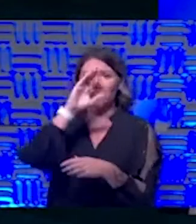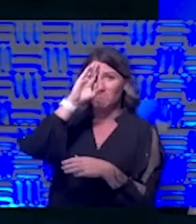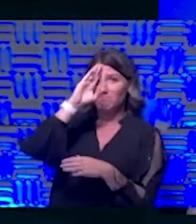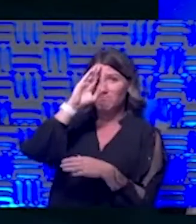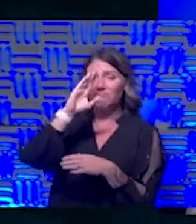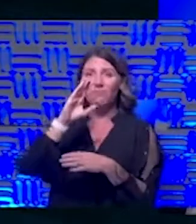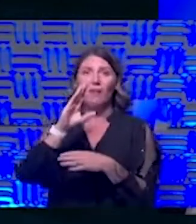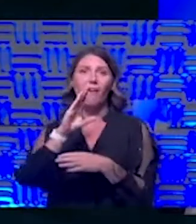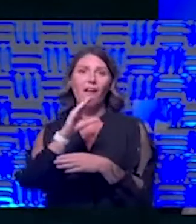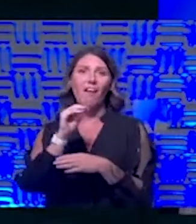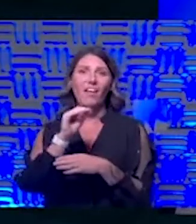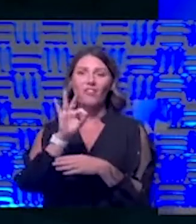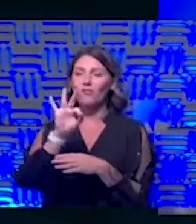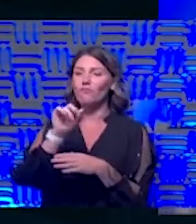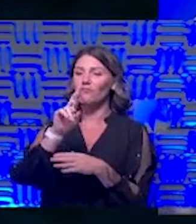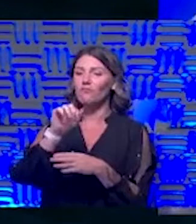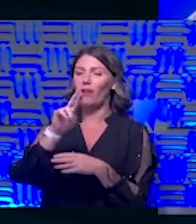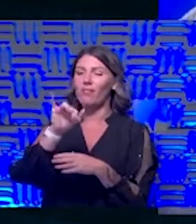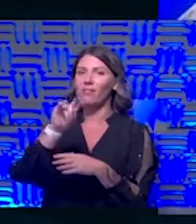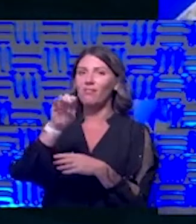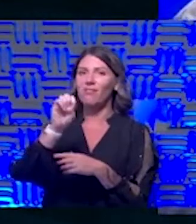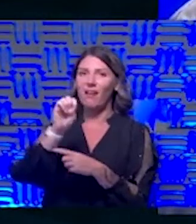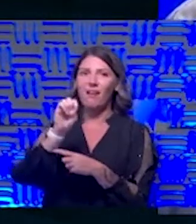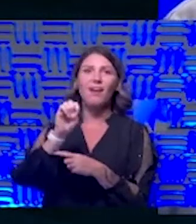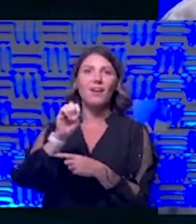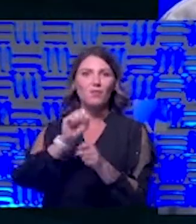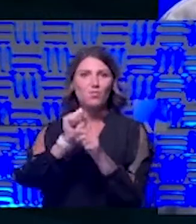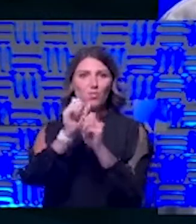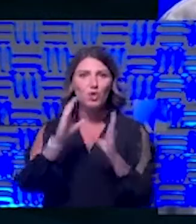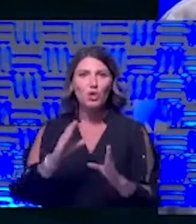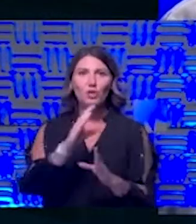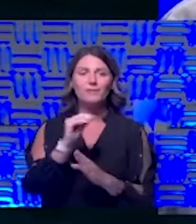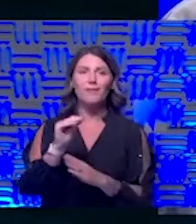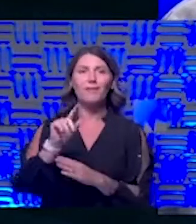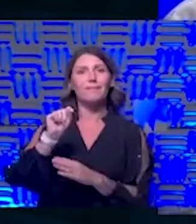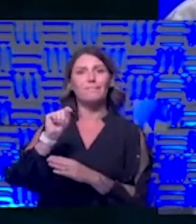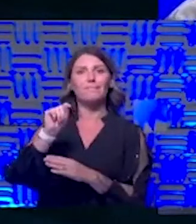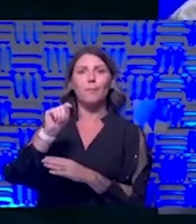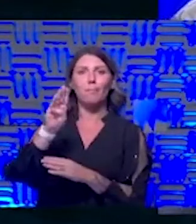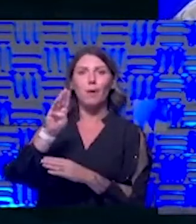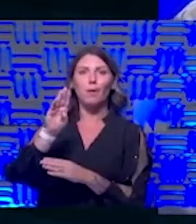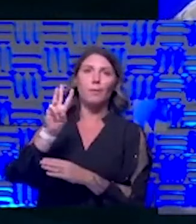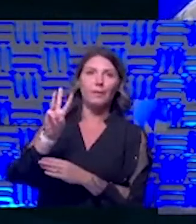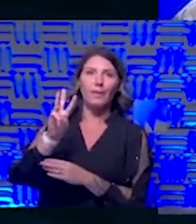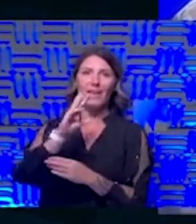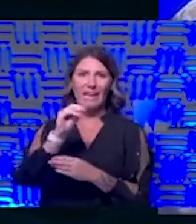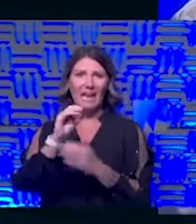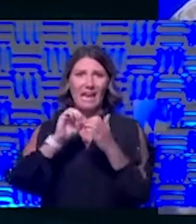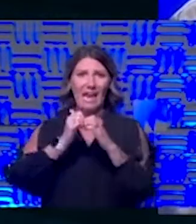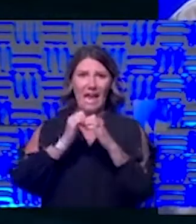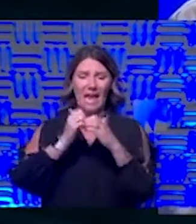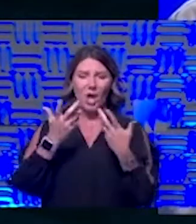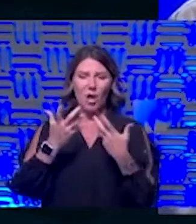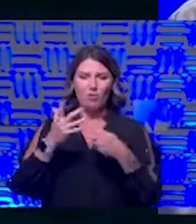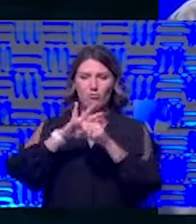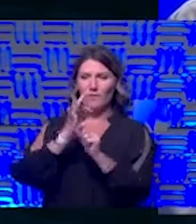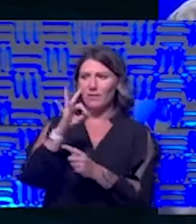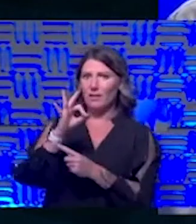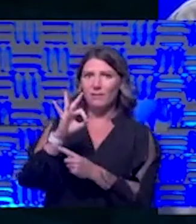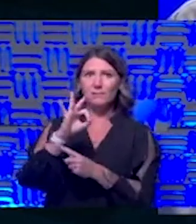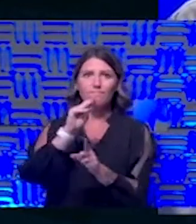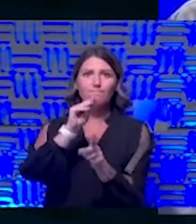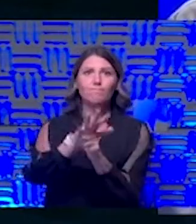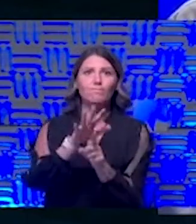Network and the Battle Within, and especially about this impact of COVID-19 and isolation on veterans and first responders and people